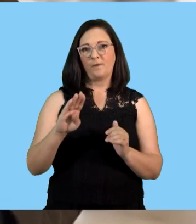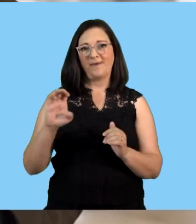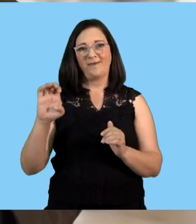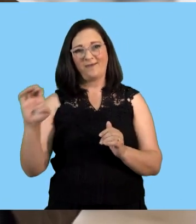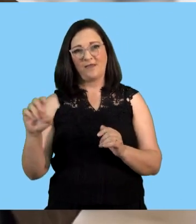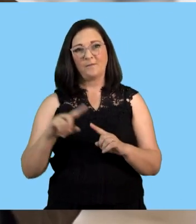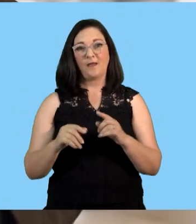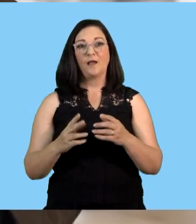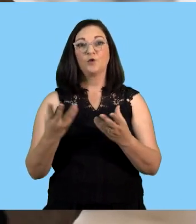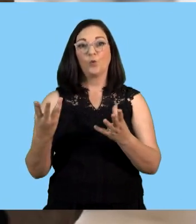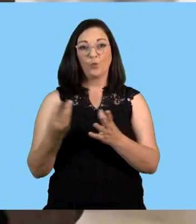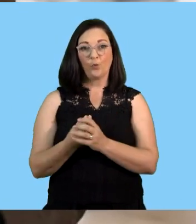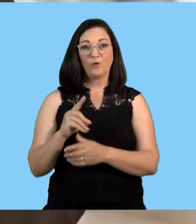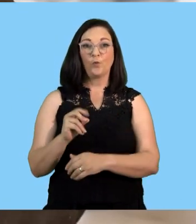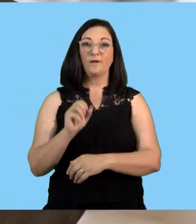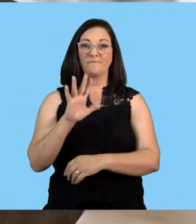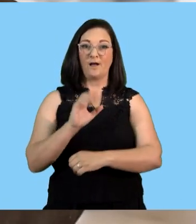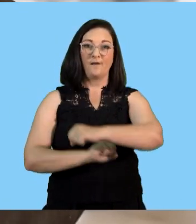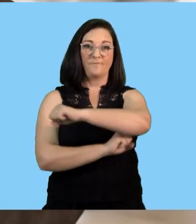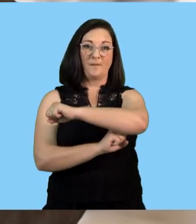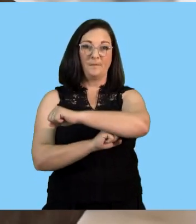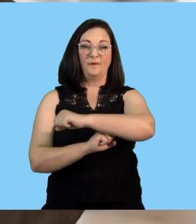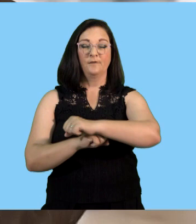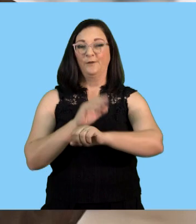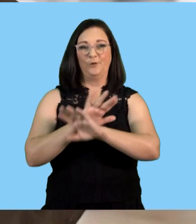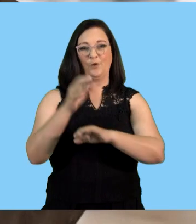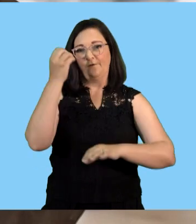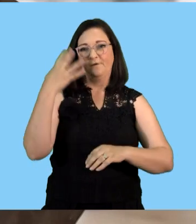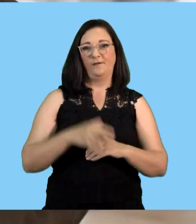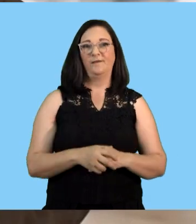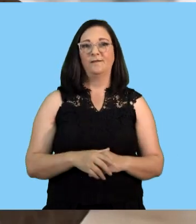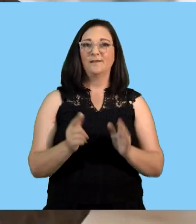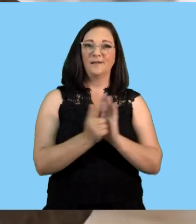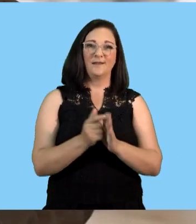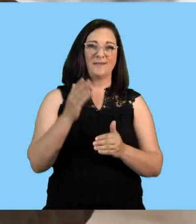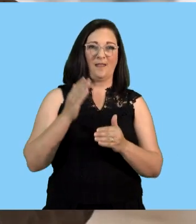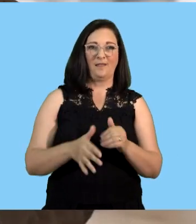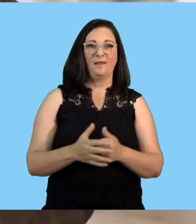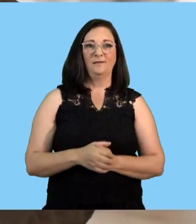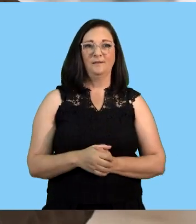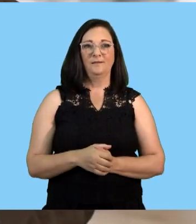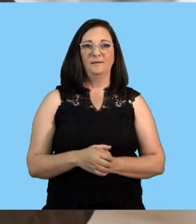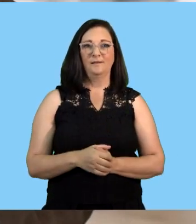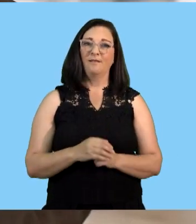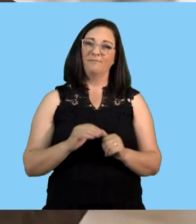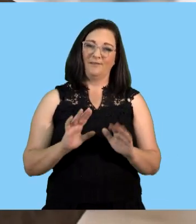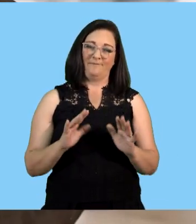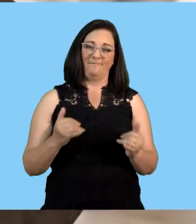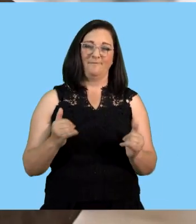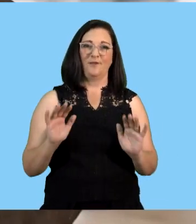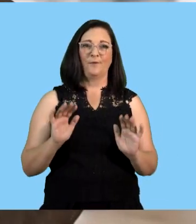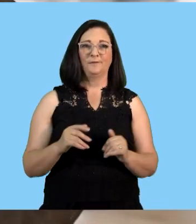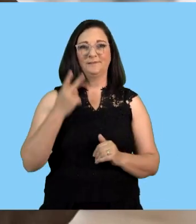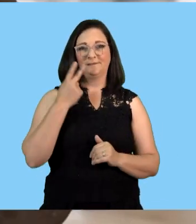at the 5 pillars. Don't forget, they are 5. So we've come to the end of our lesson. Right, I'm just going to leave